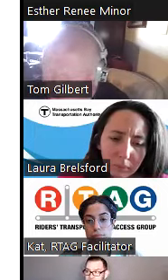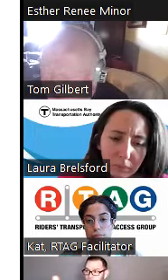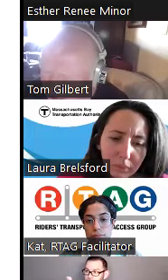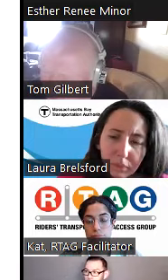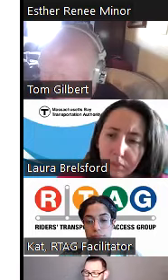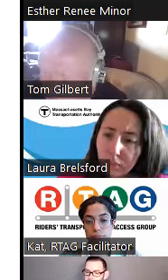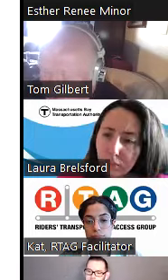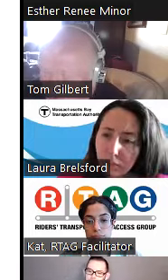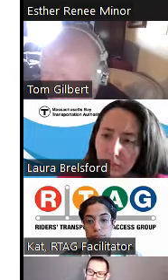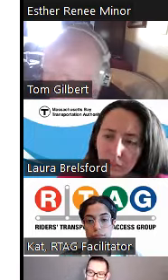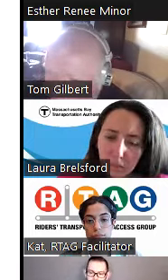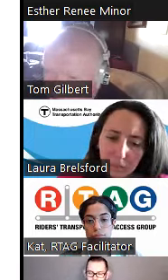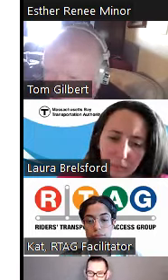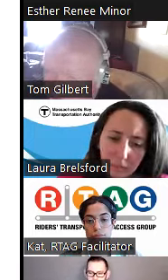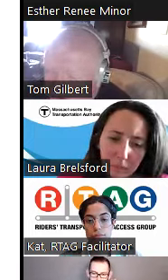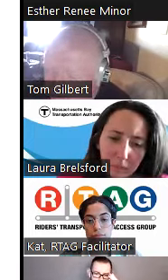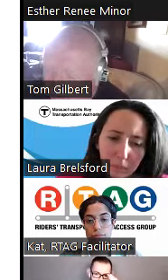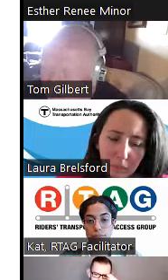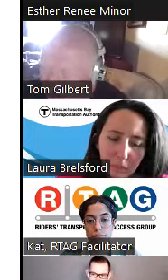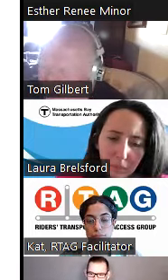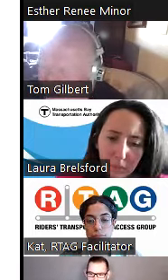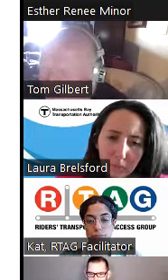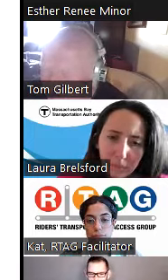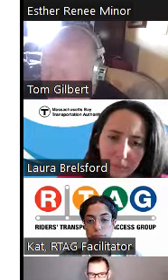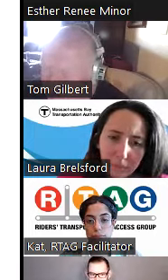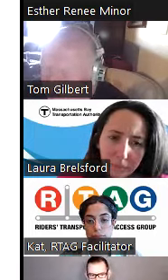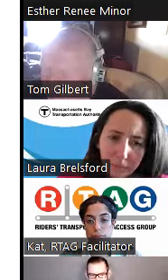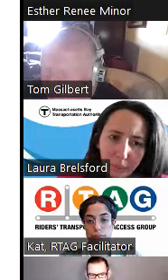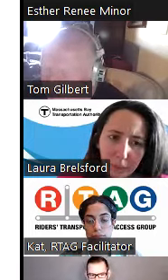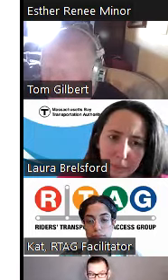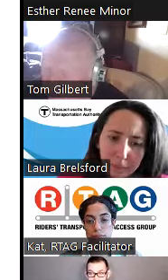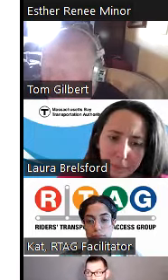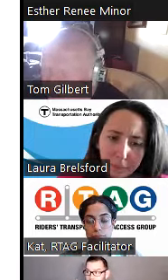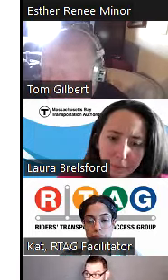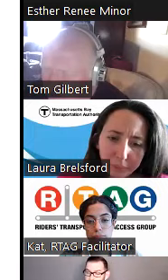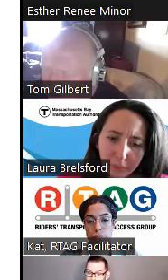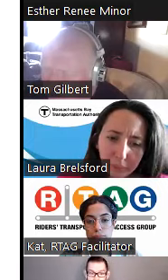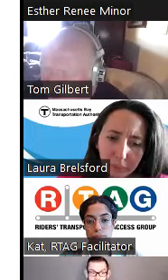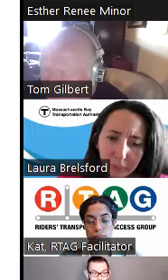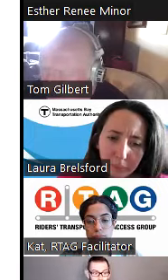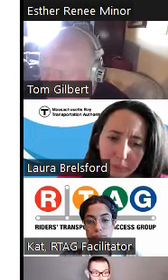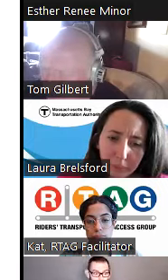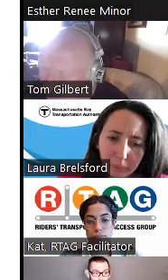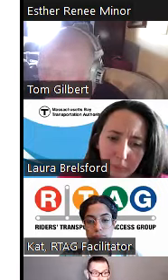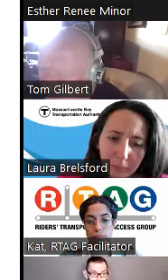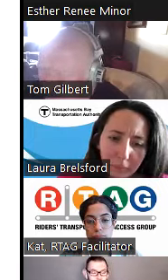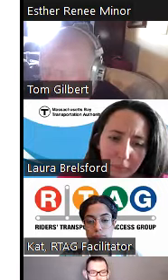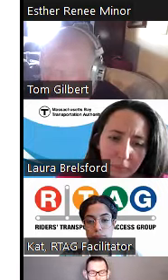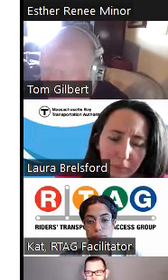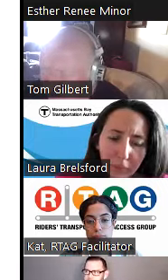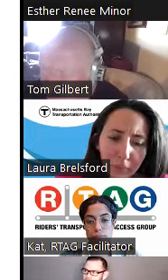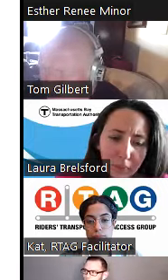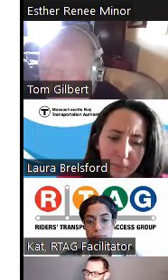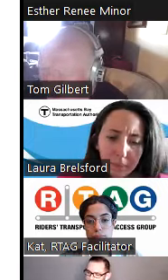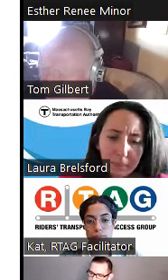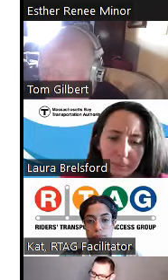announcements and the departing announcement as well as the arriving as well. So that system there works well, but it's the now boarding thing that I